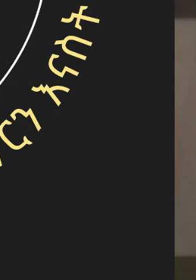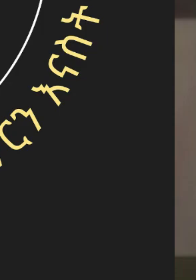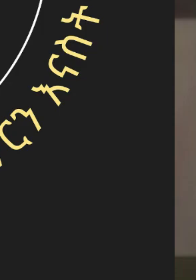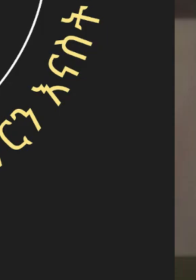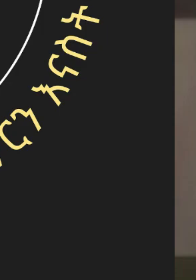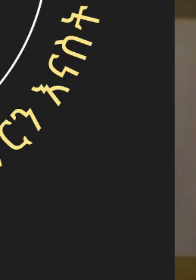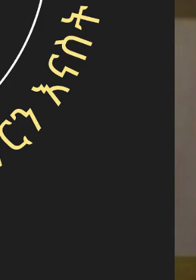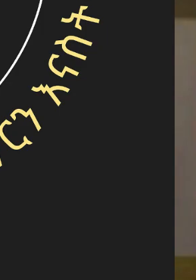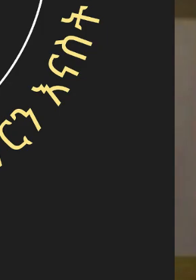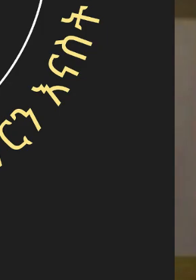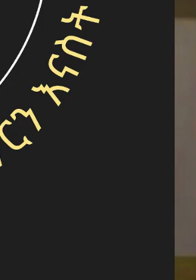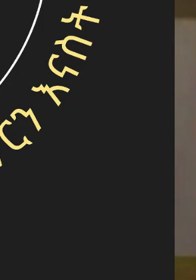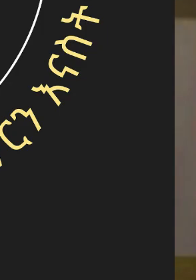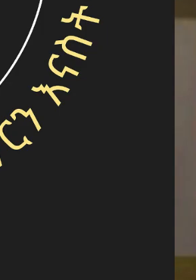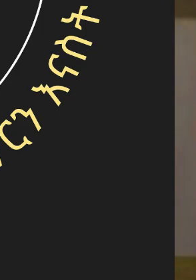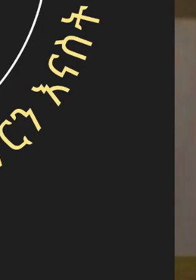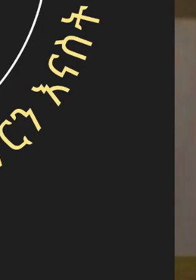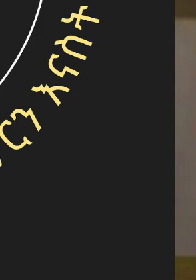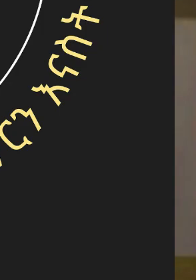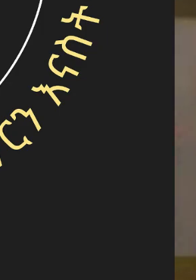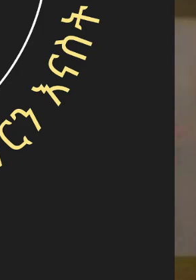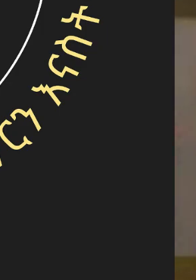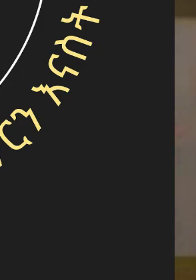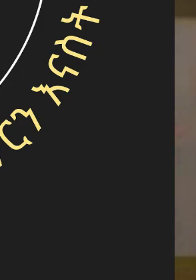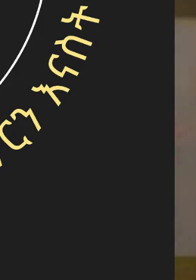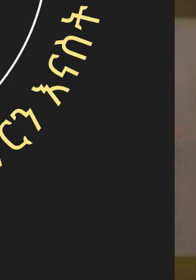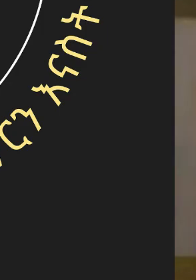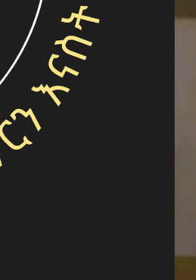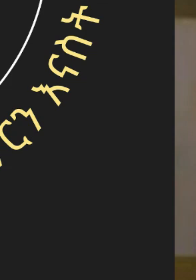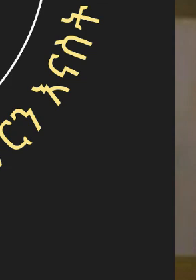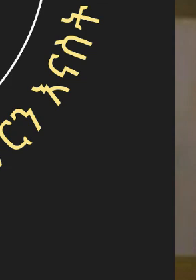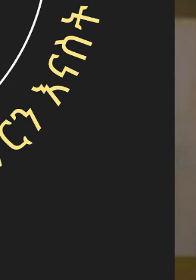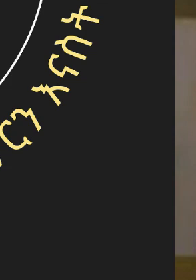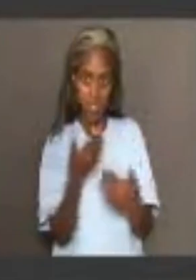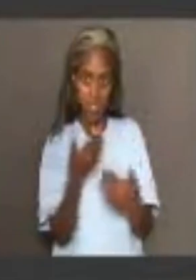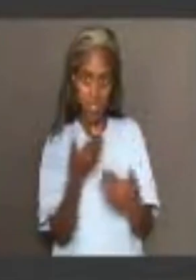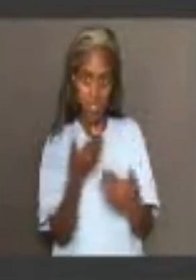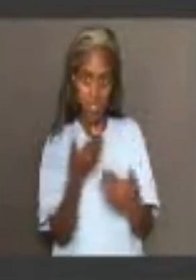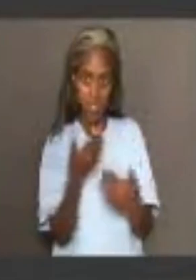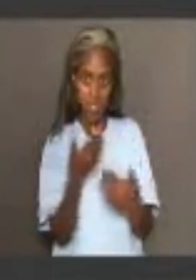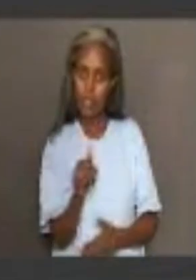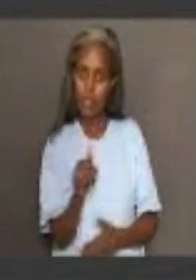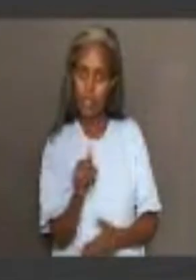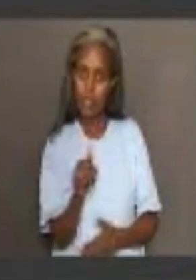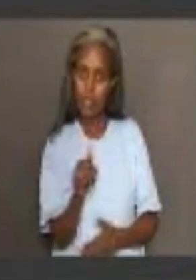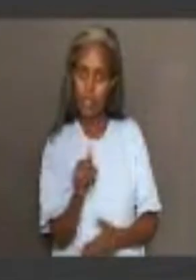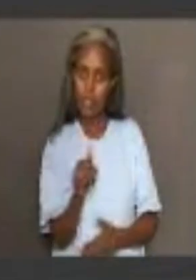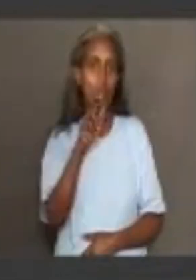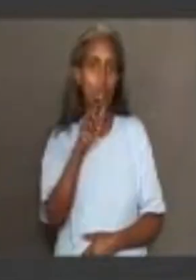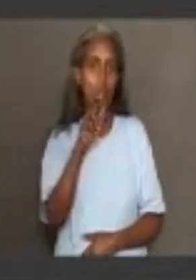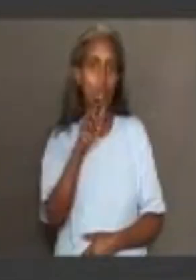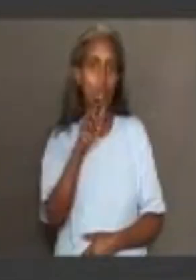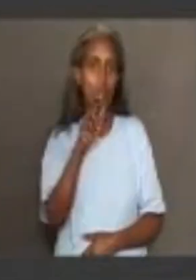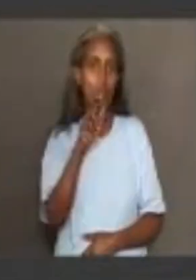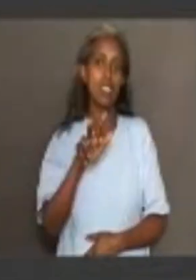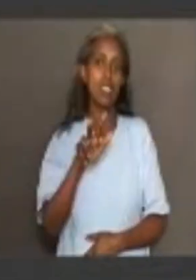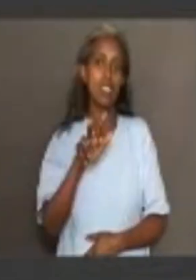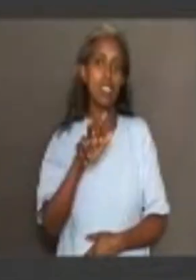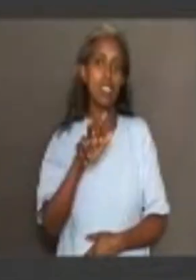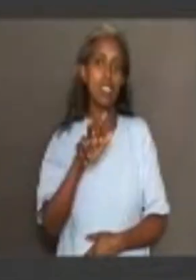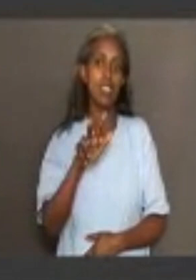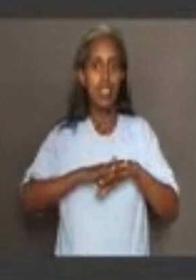Hello again, students. That was easy, was it not? 2 over 3 is